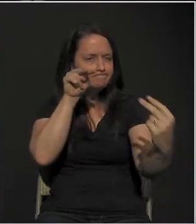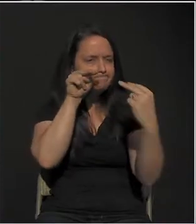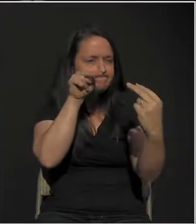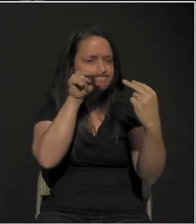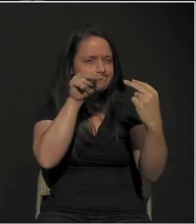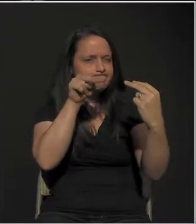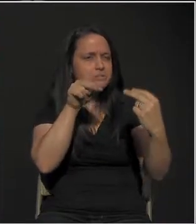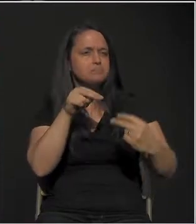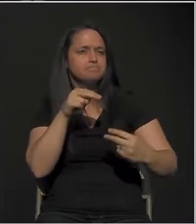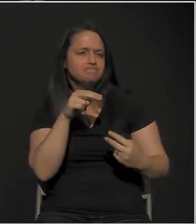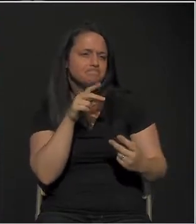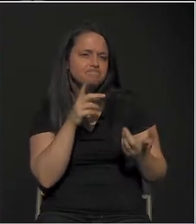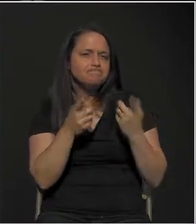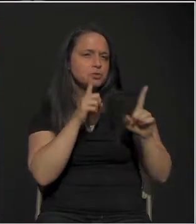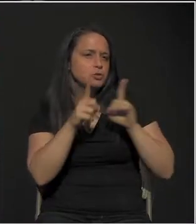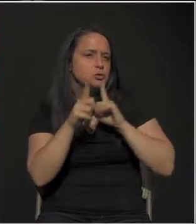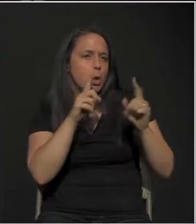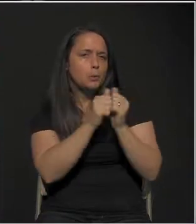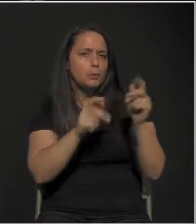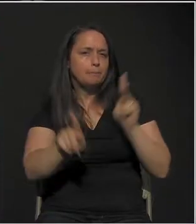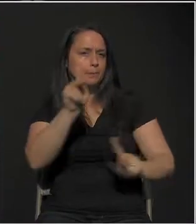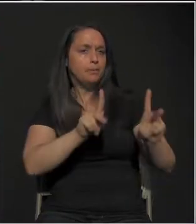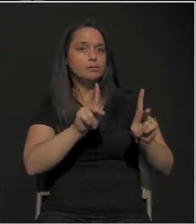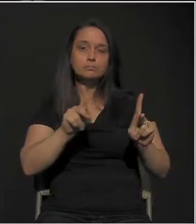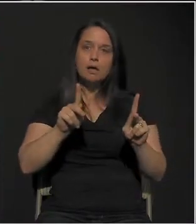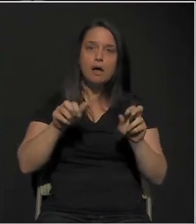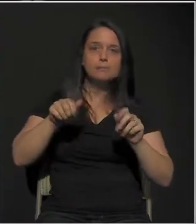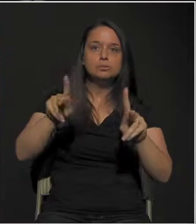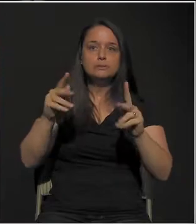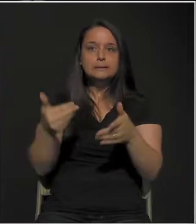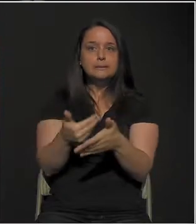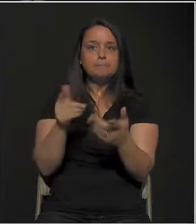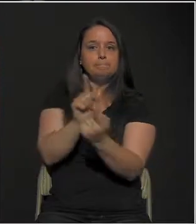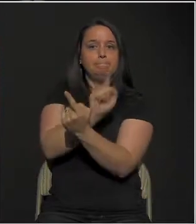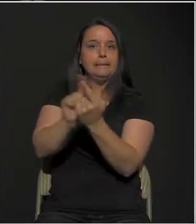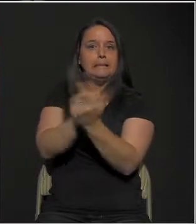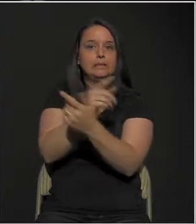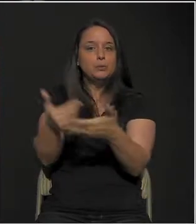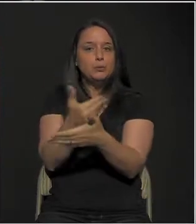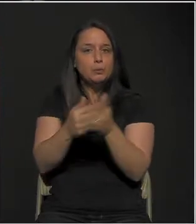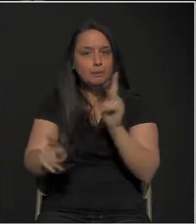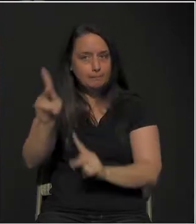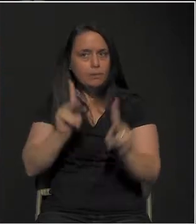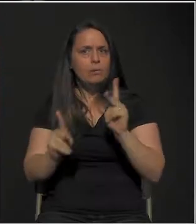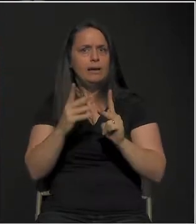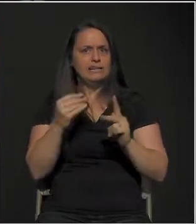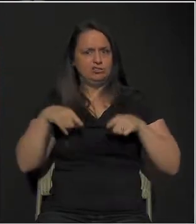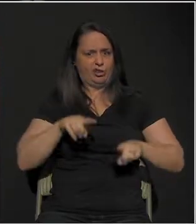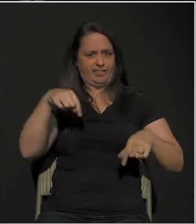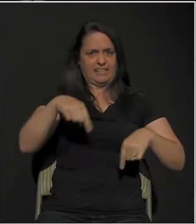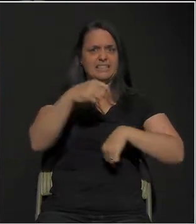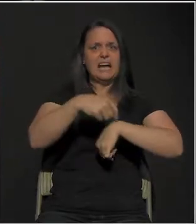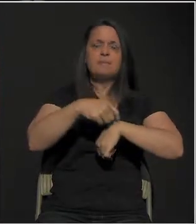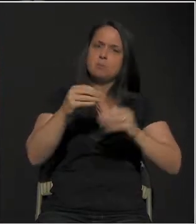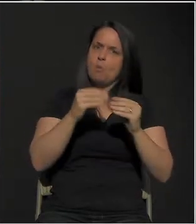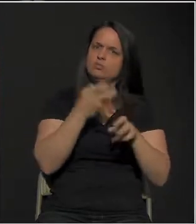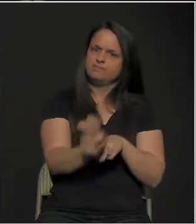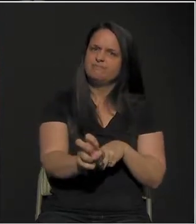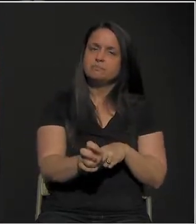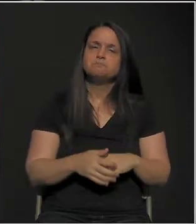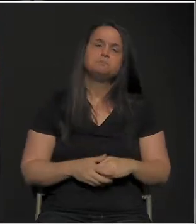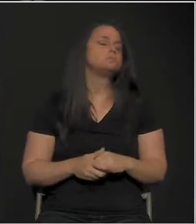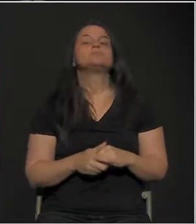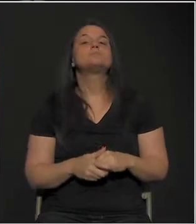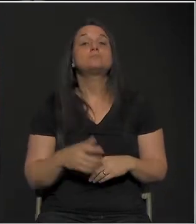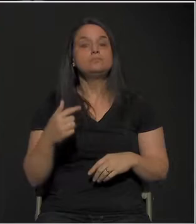and I like getting to know people and getting to meet new people. And that's a lot more difficult to do during this time. So I'm ready for it to be done. So